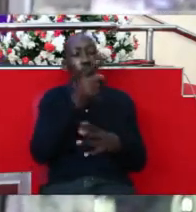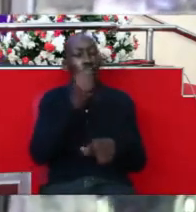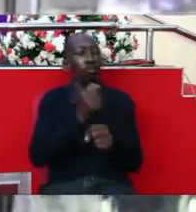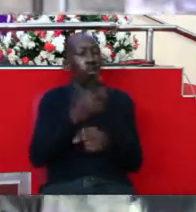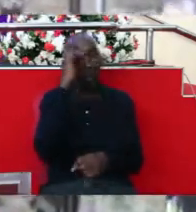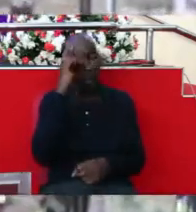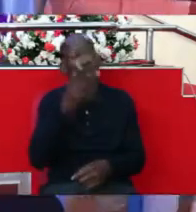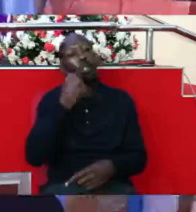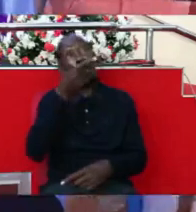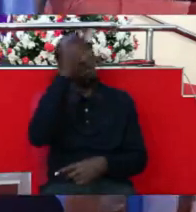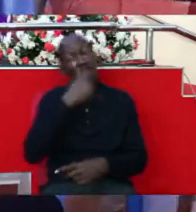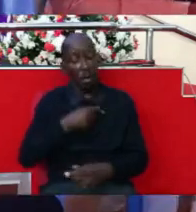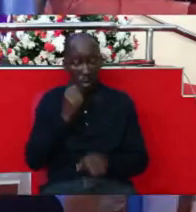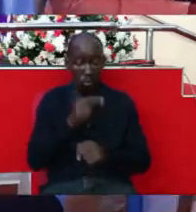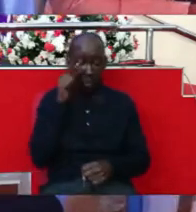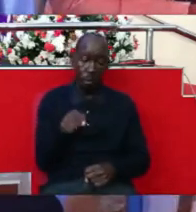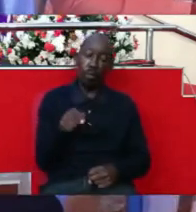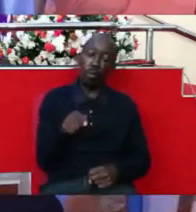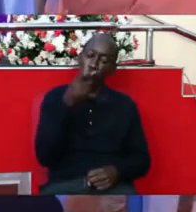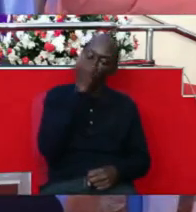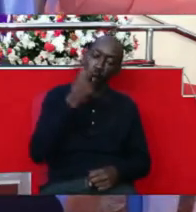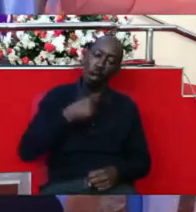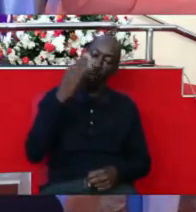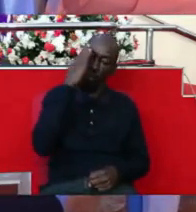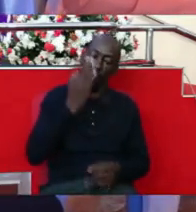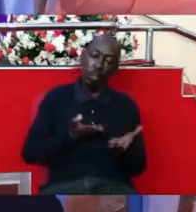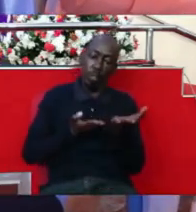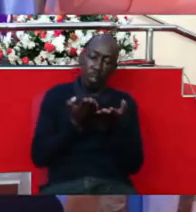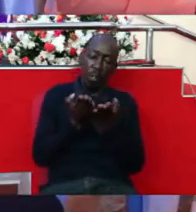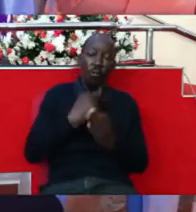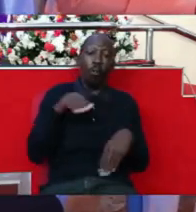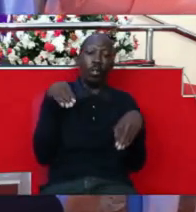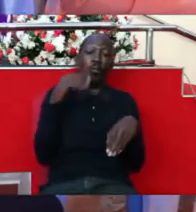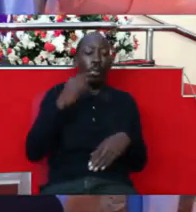Tell God, myself, I am doing this because I want something for my son.